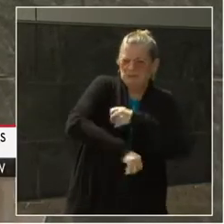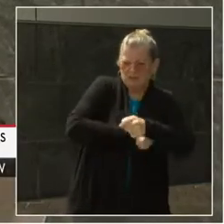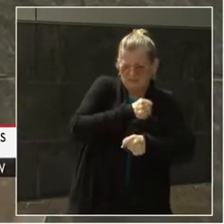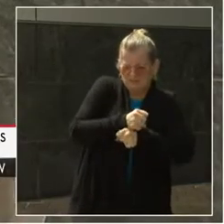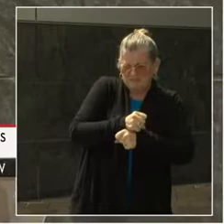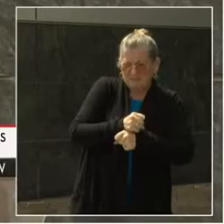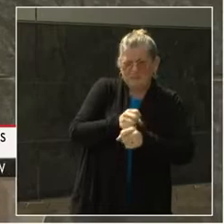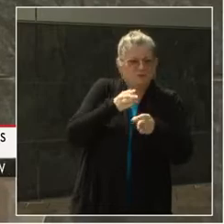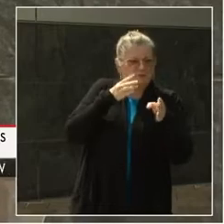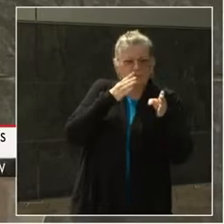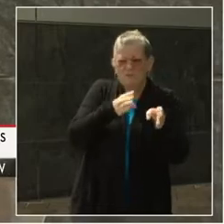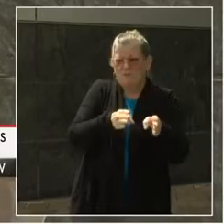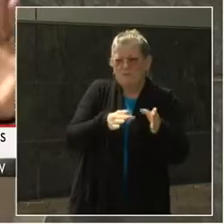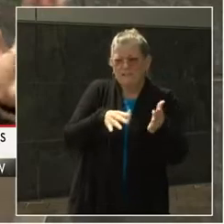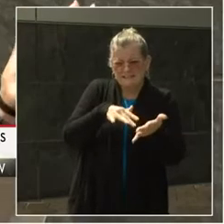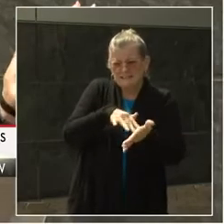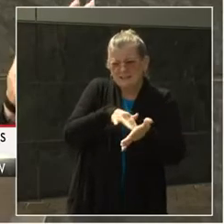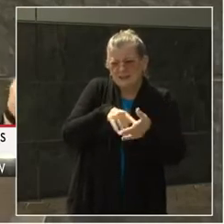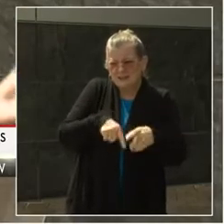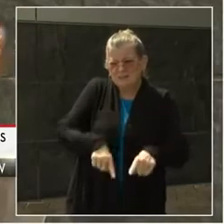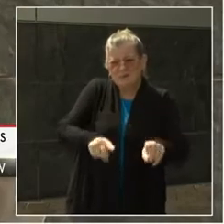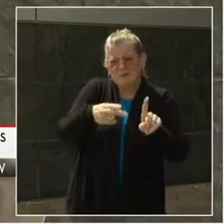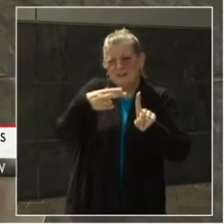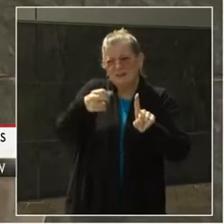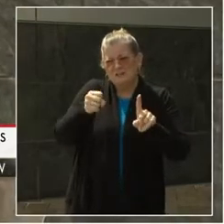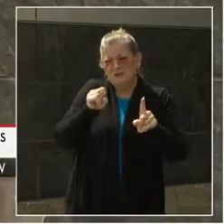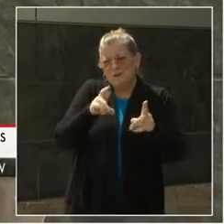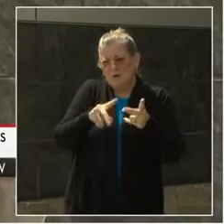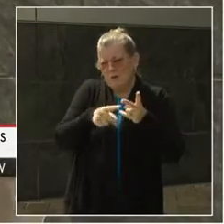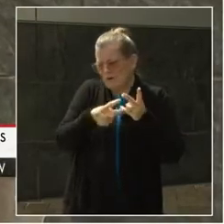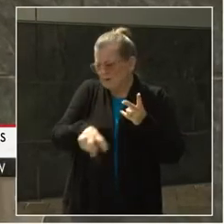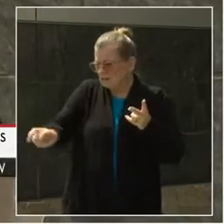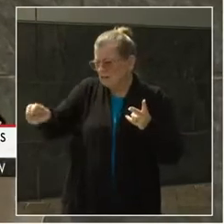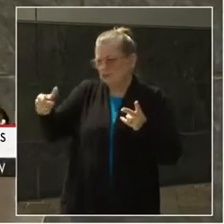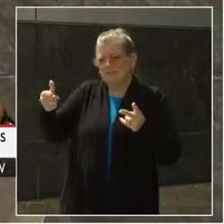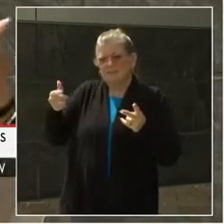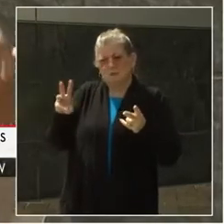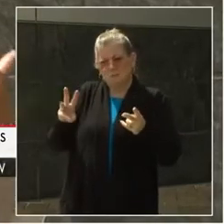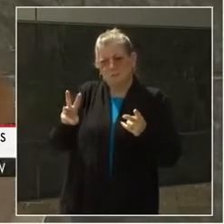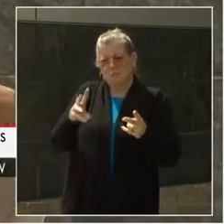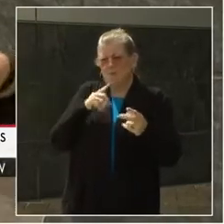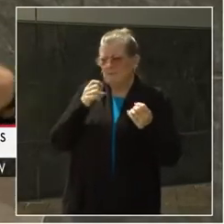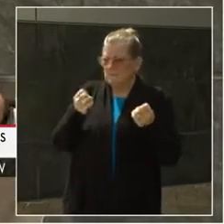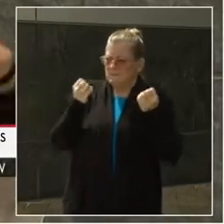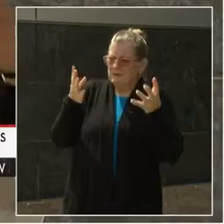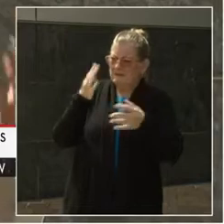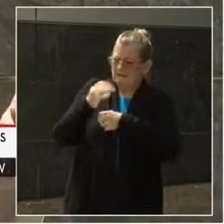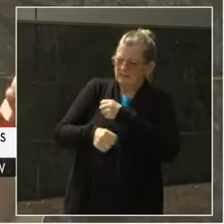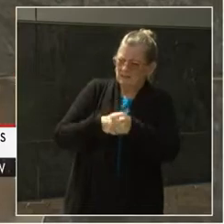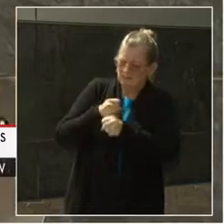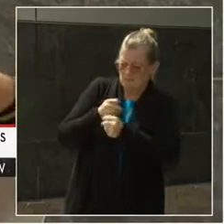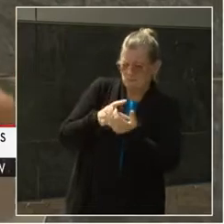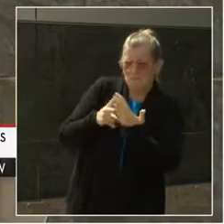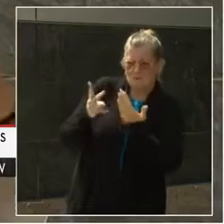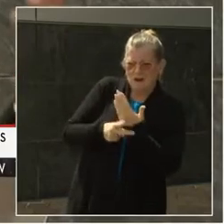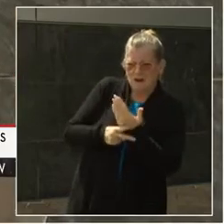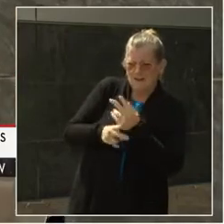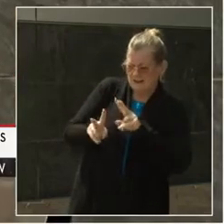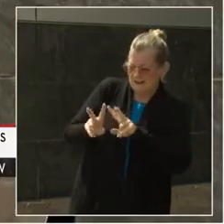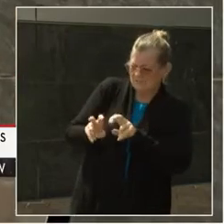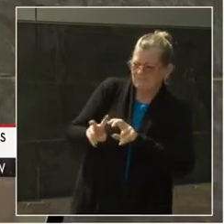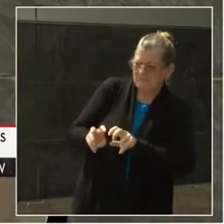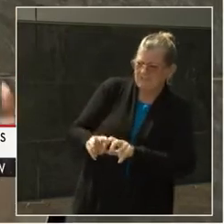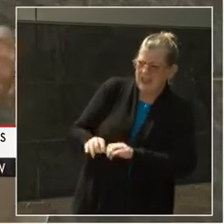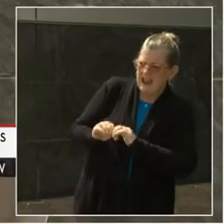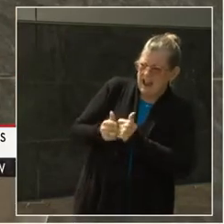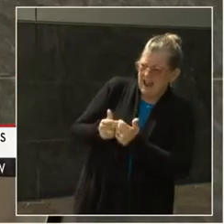in her intern program. And it's a multi-year program that is re-looking at the way we have high school. One of the things you are